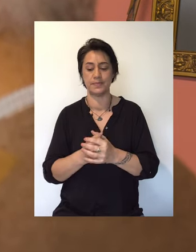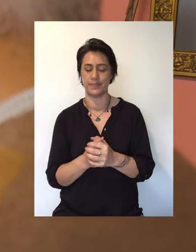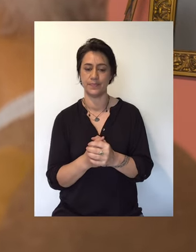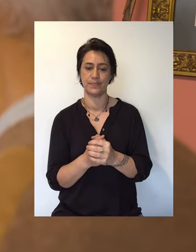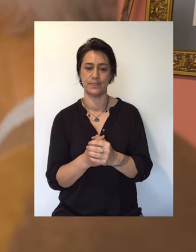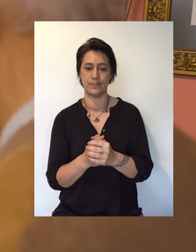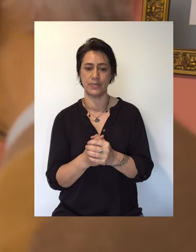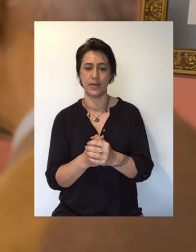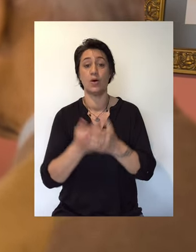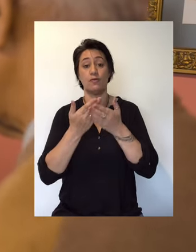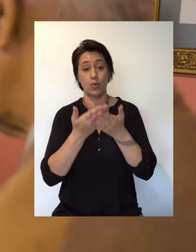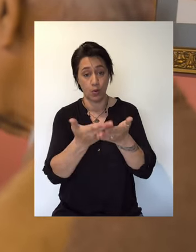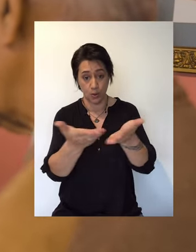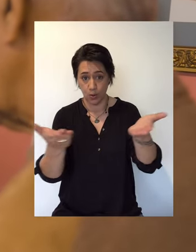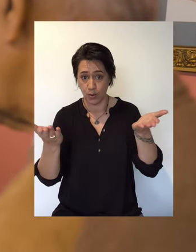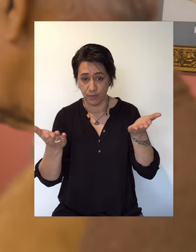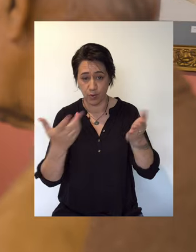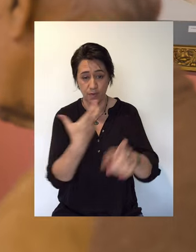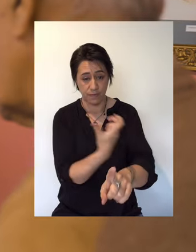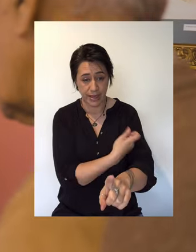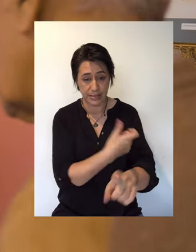To you all who are vaccinated, I thank you.